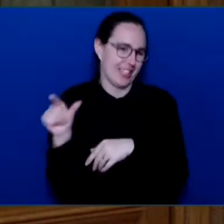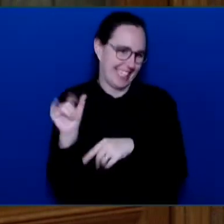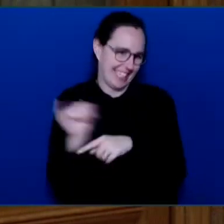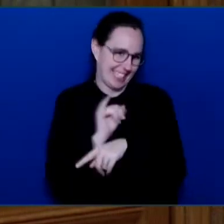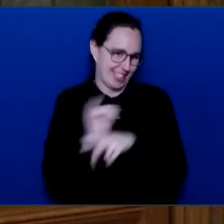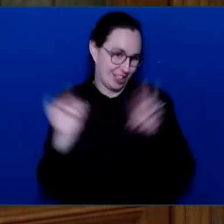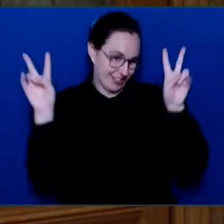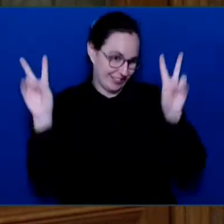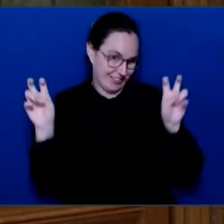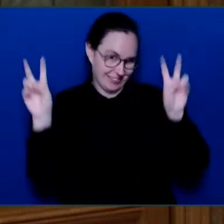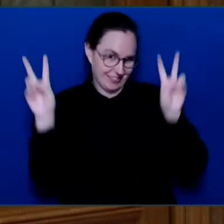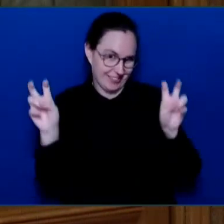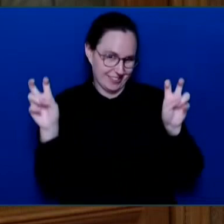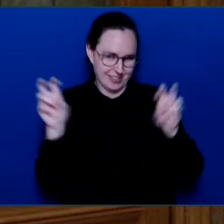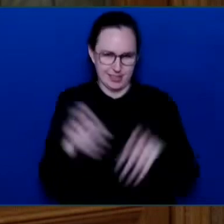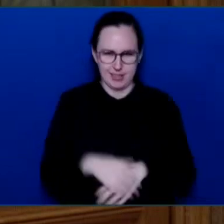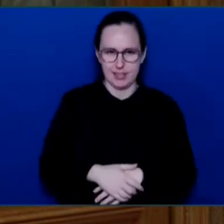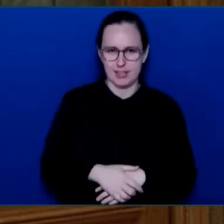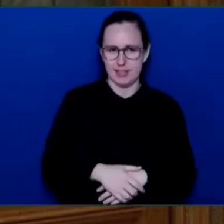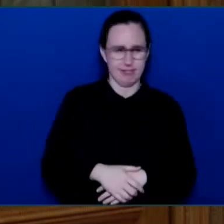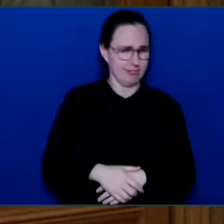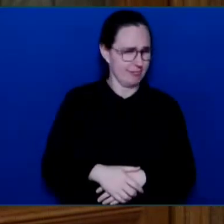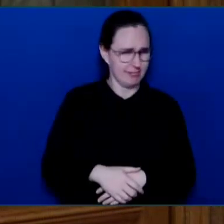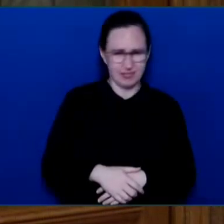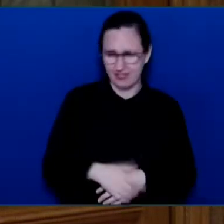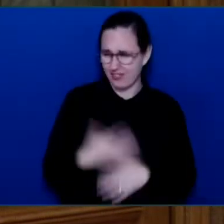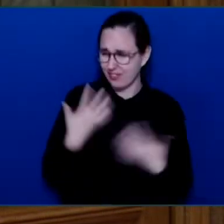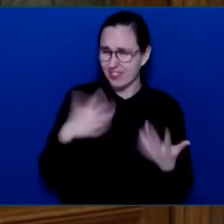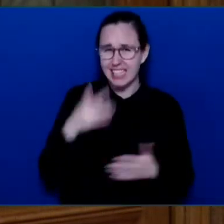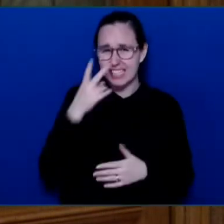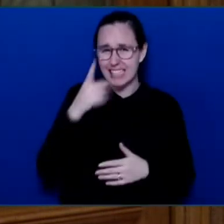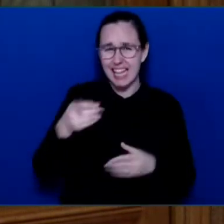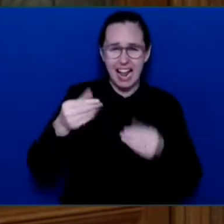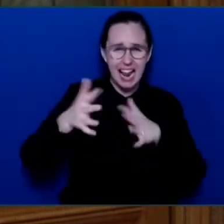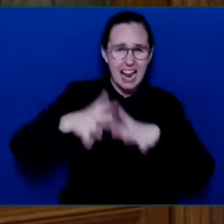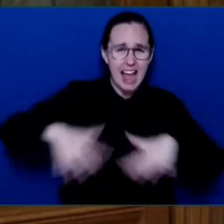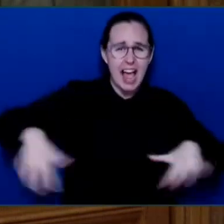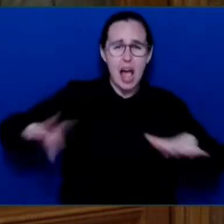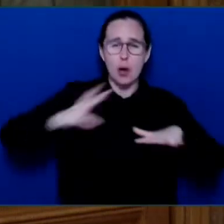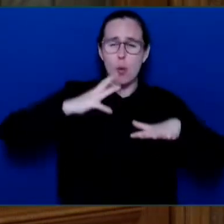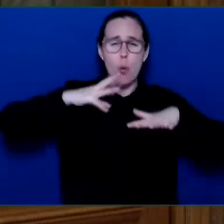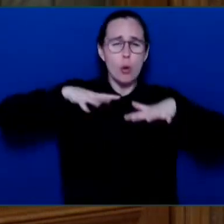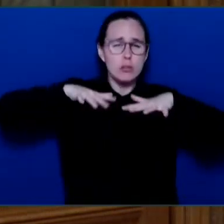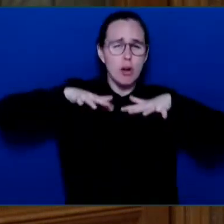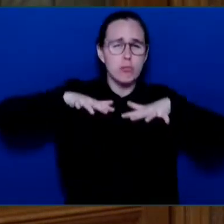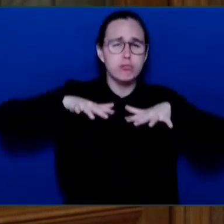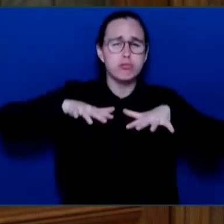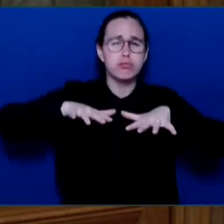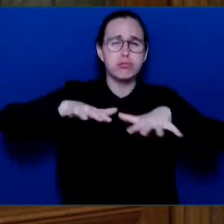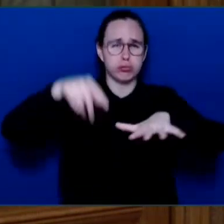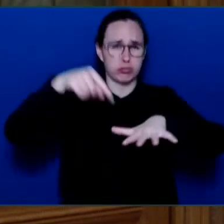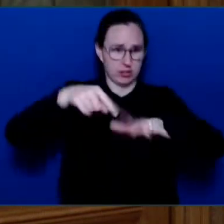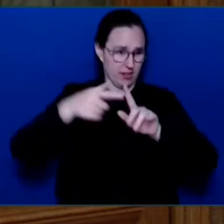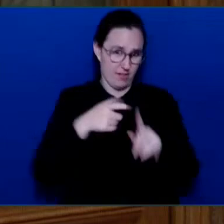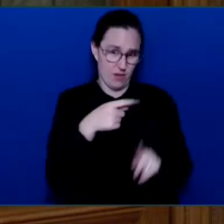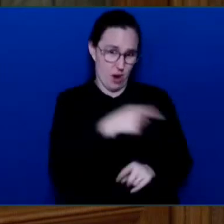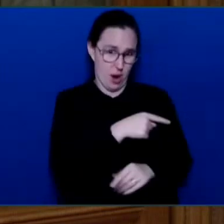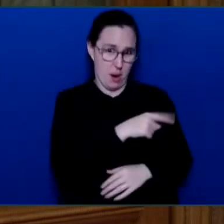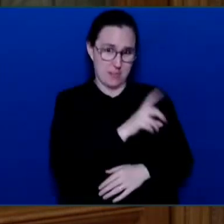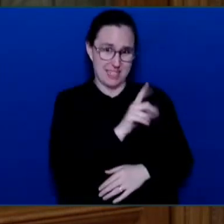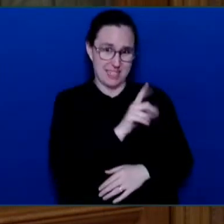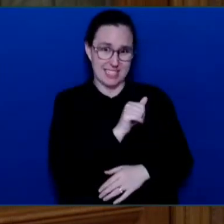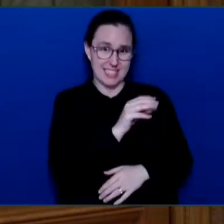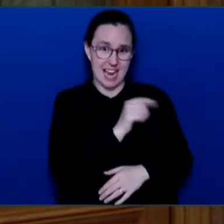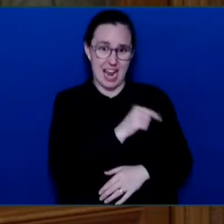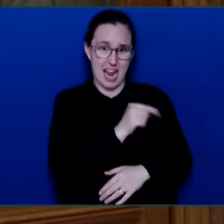The environment, First Nations, farmers, the wildlife in the Peace are all paying the unaccounted costs for this project. I